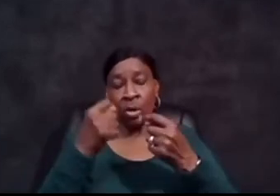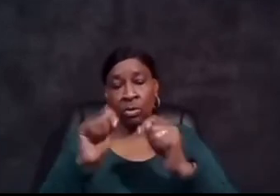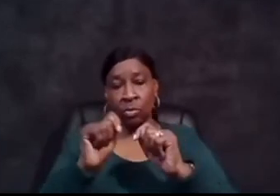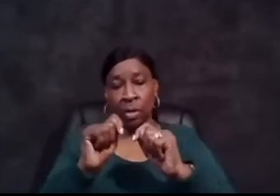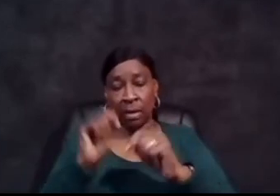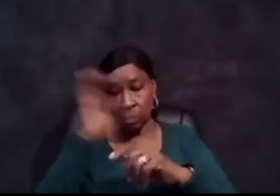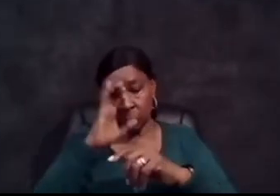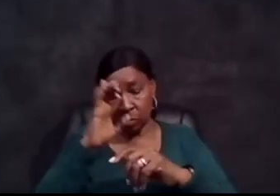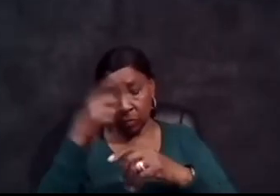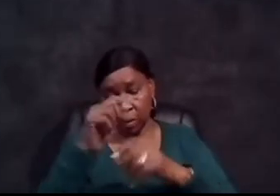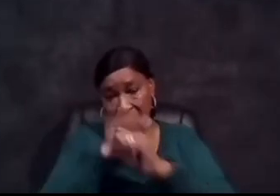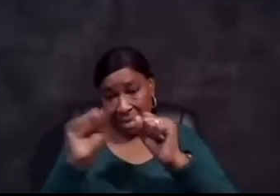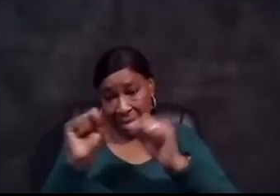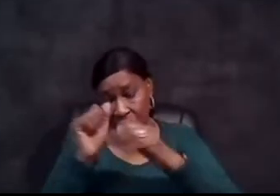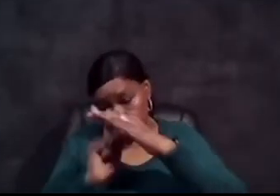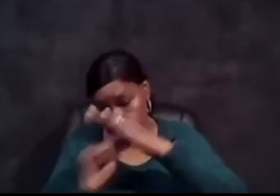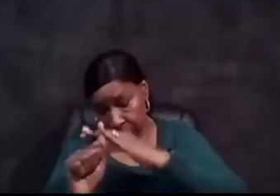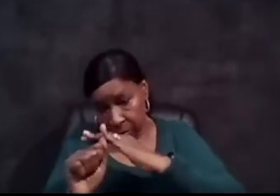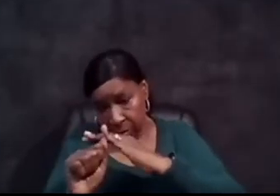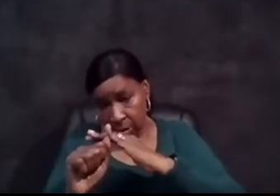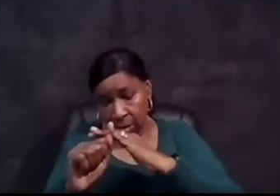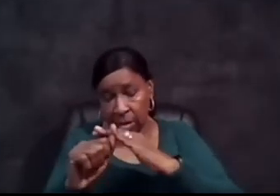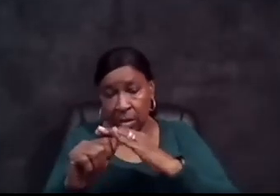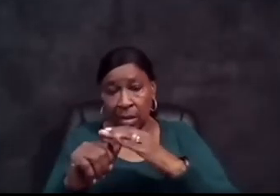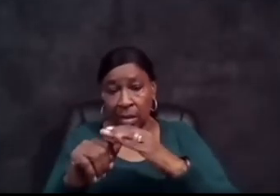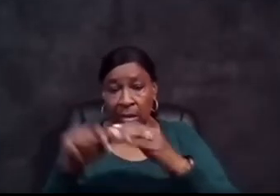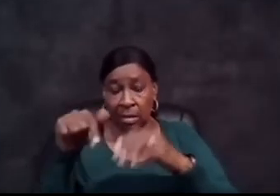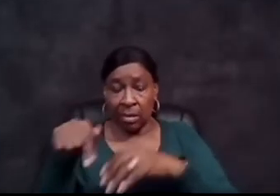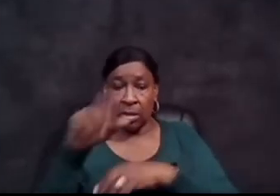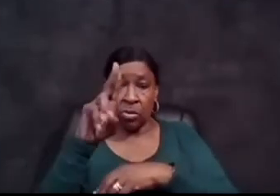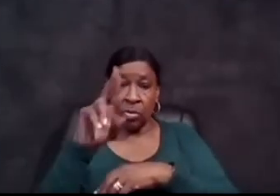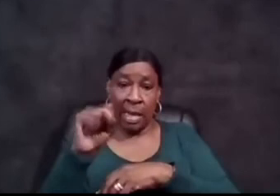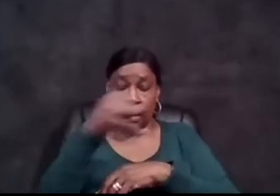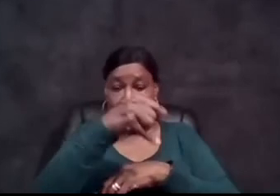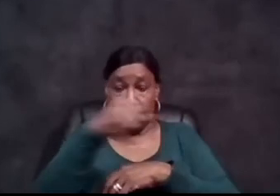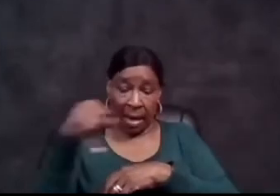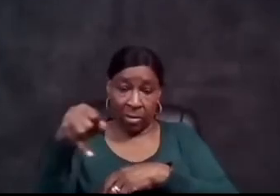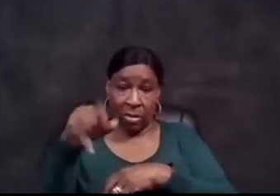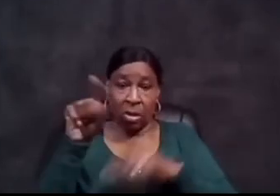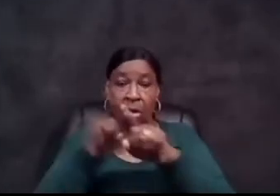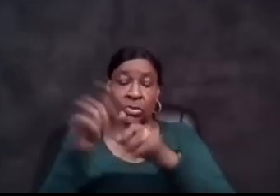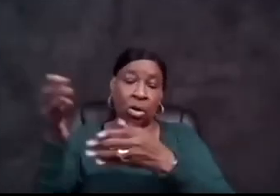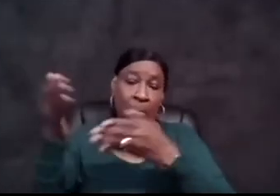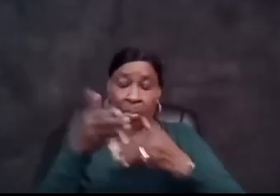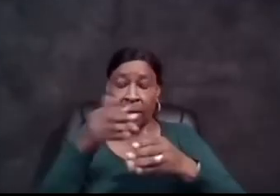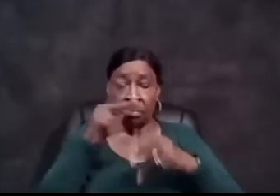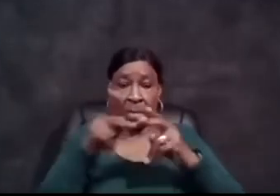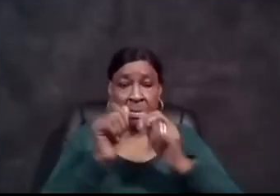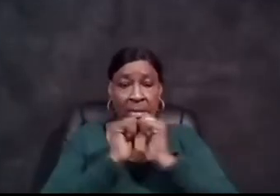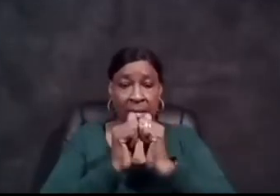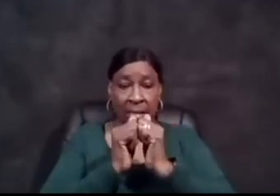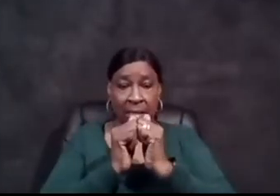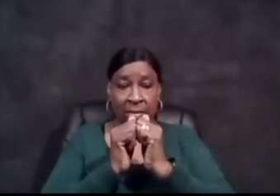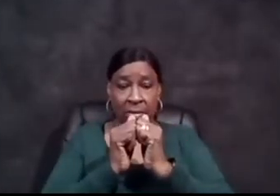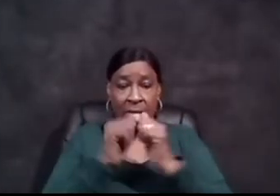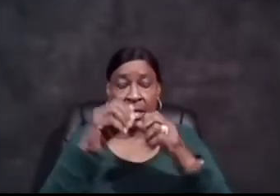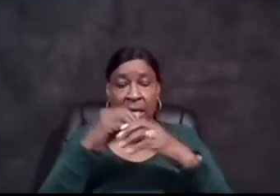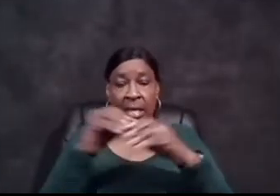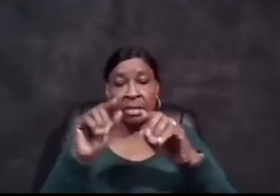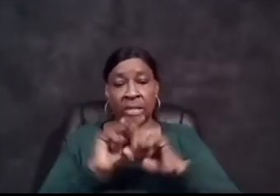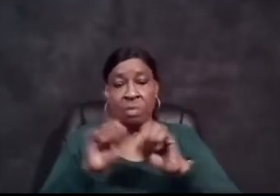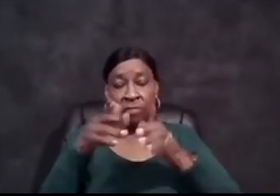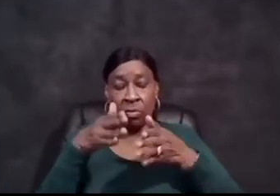asylum along the US-Mexico boundary. So it also brings people together, right? In ways that certainly was